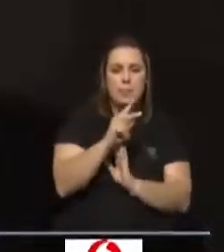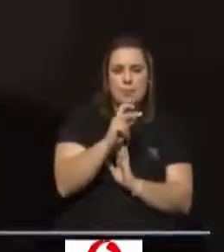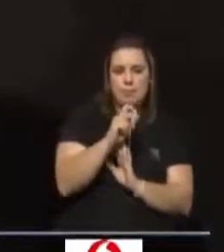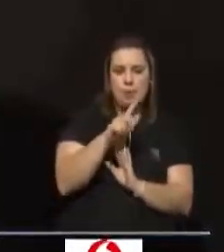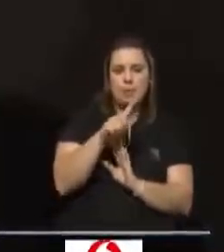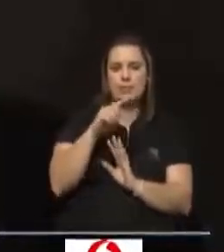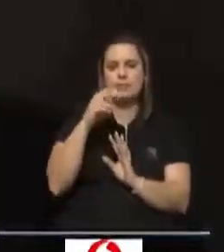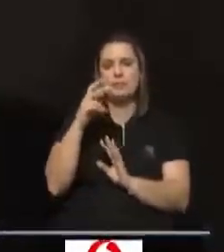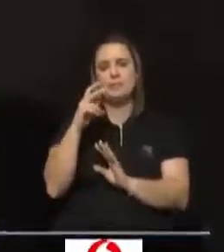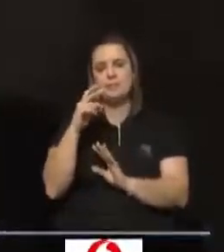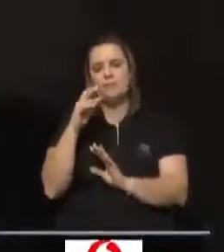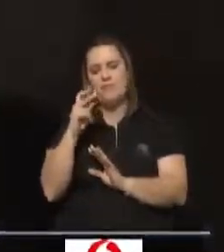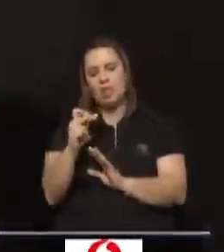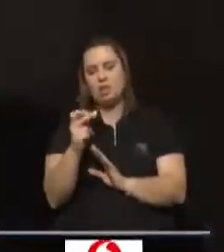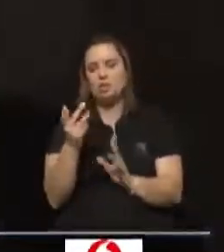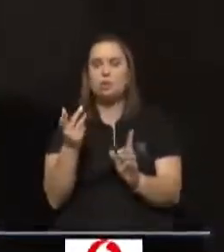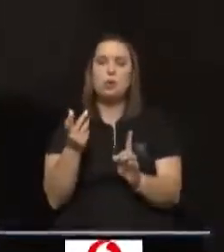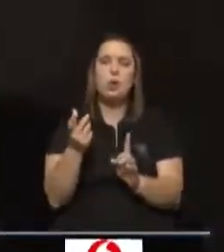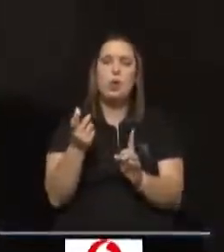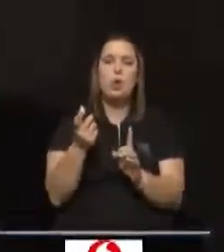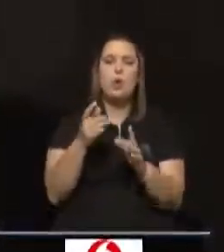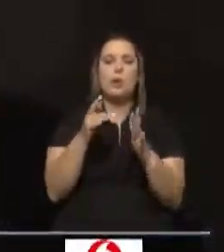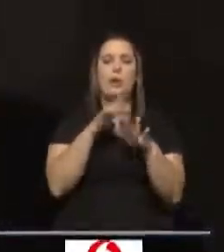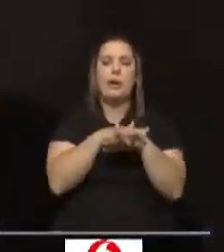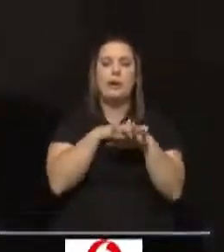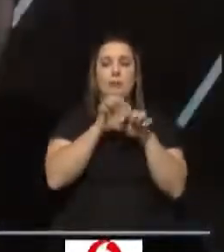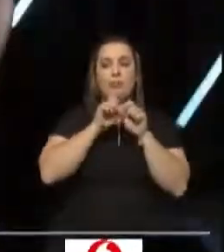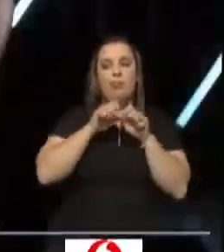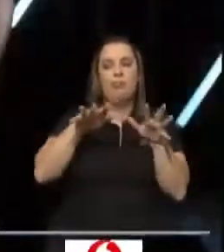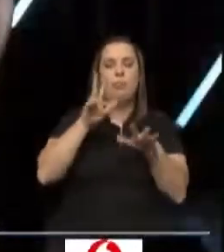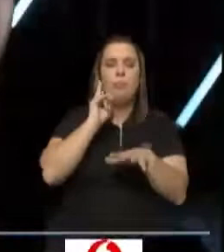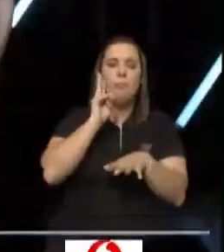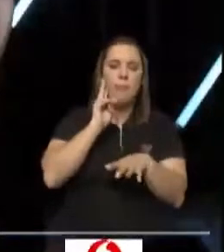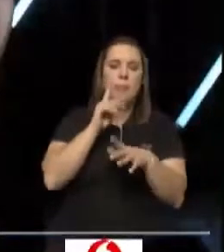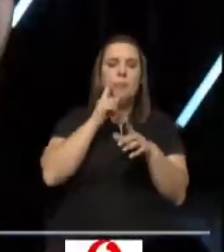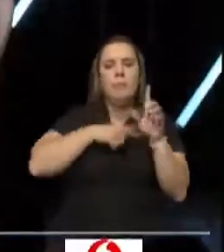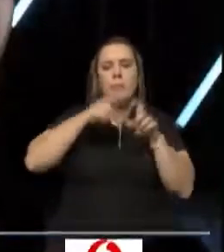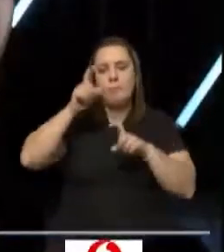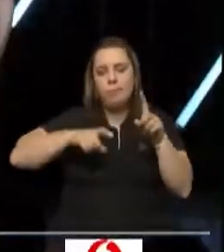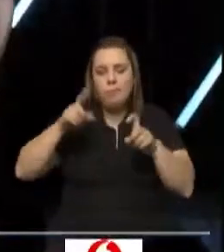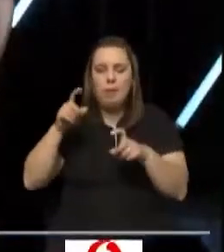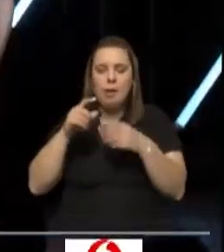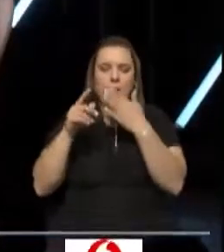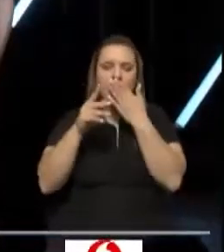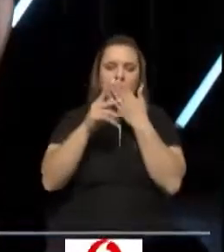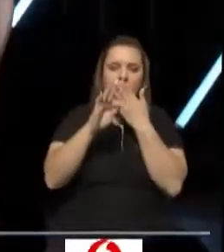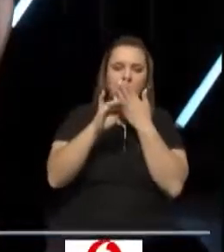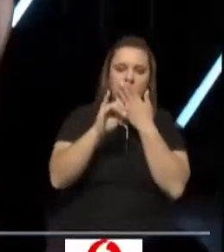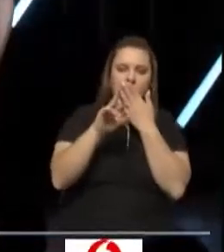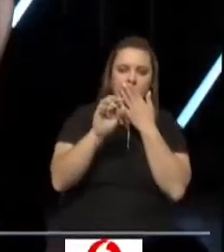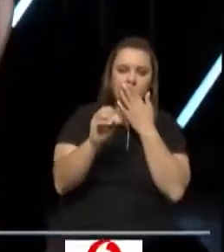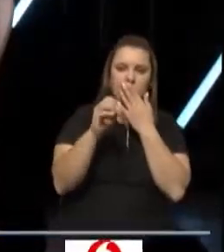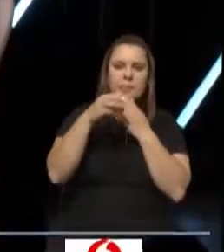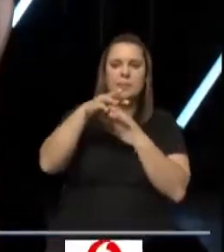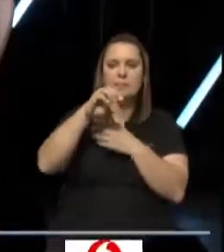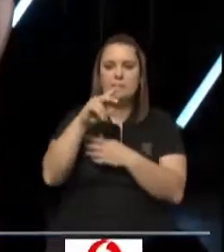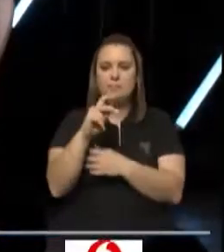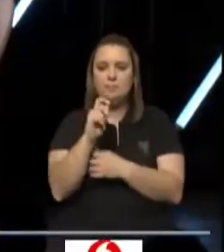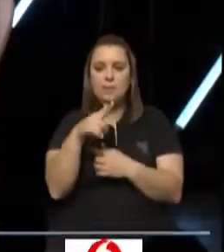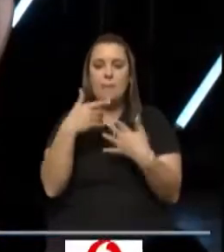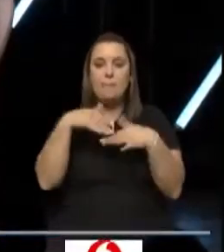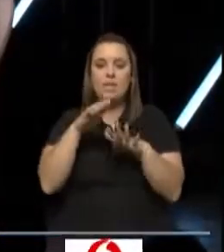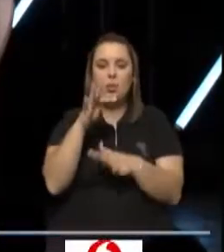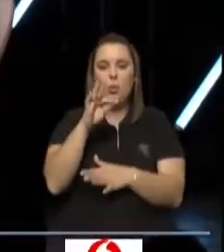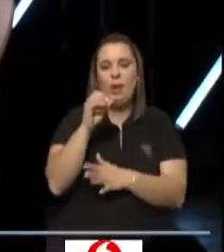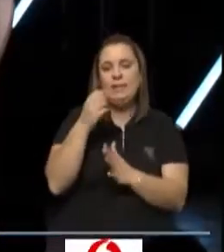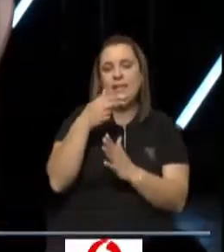that for mobile or fixed lines, the broadband will vary, and we could say that